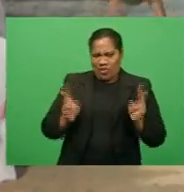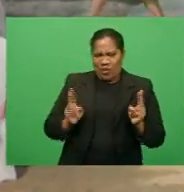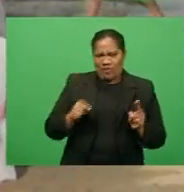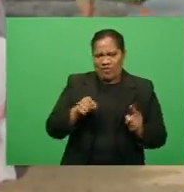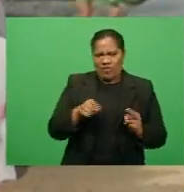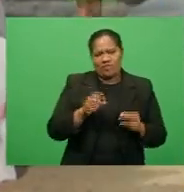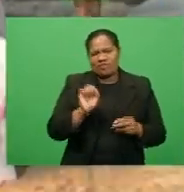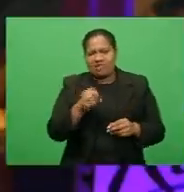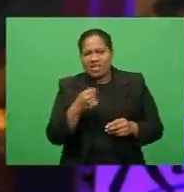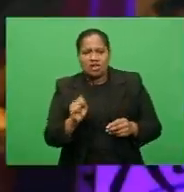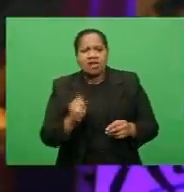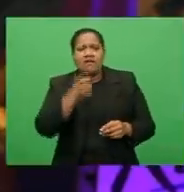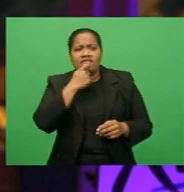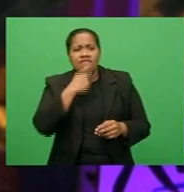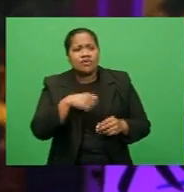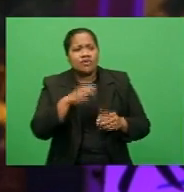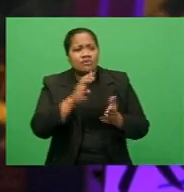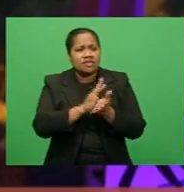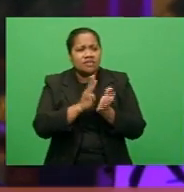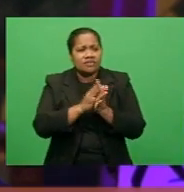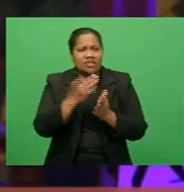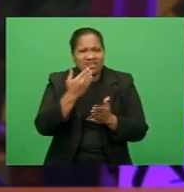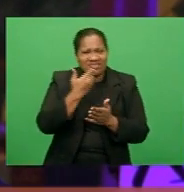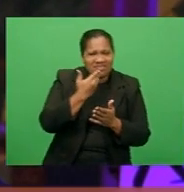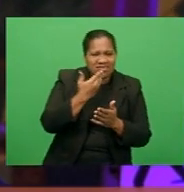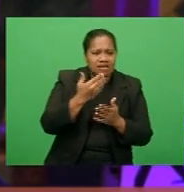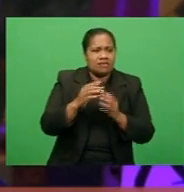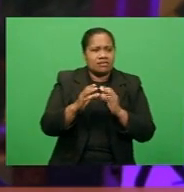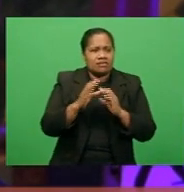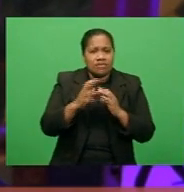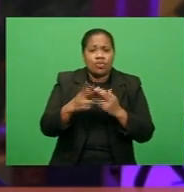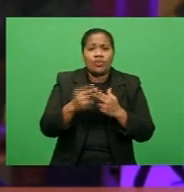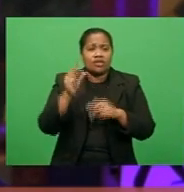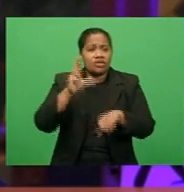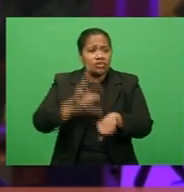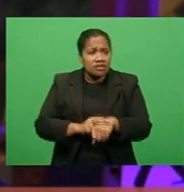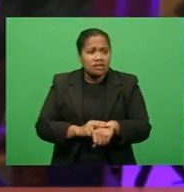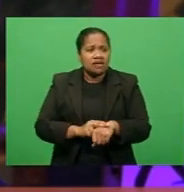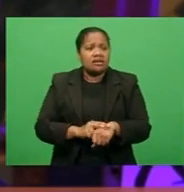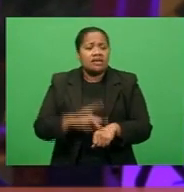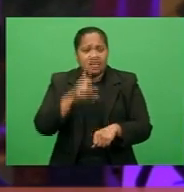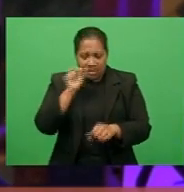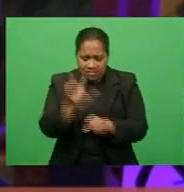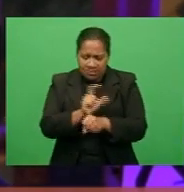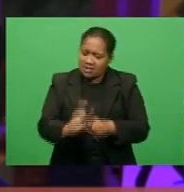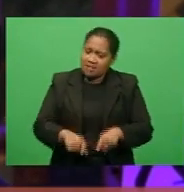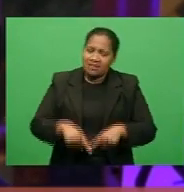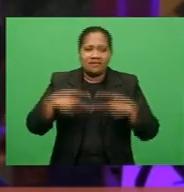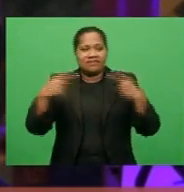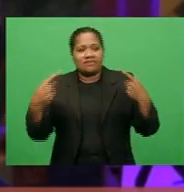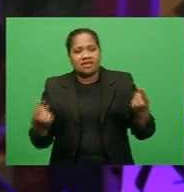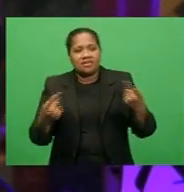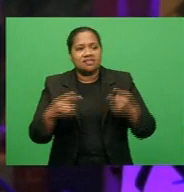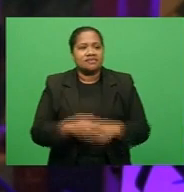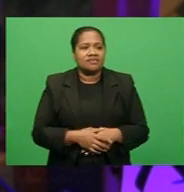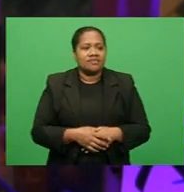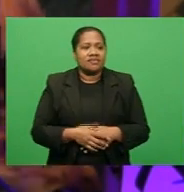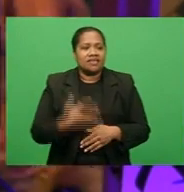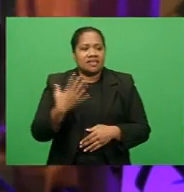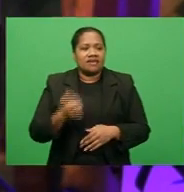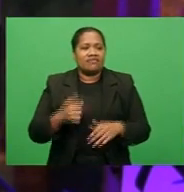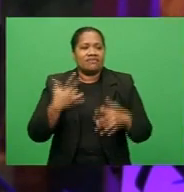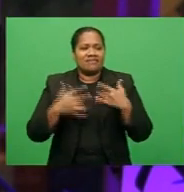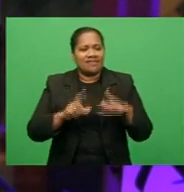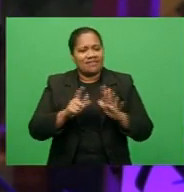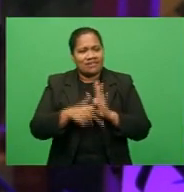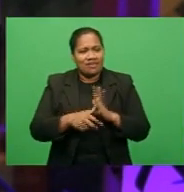of embarrassing conversation with your doctor could mean the difference between spending a lifetime with your family